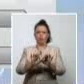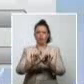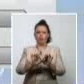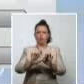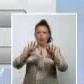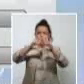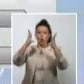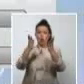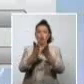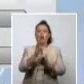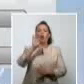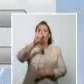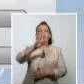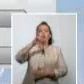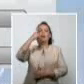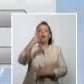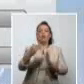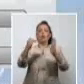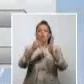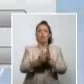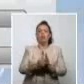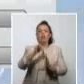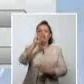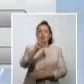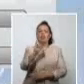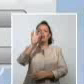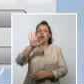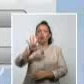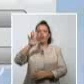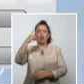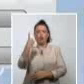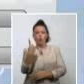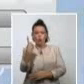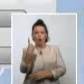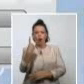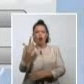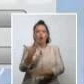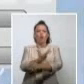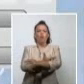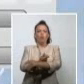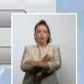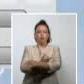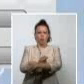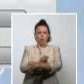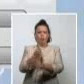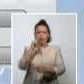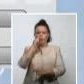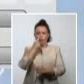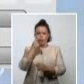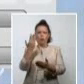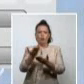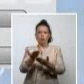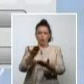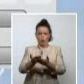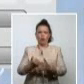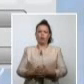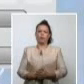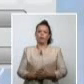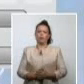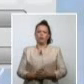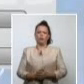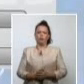95% of them, were contacts of confirmed cases. And in one case,